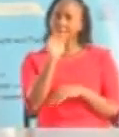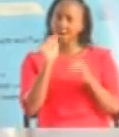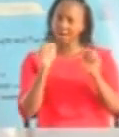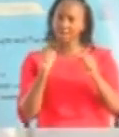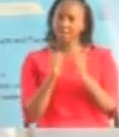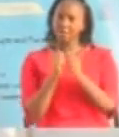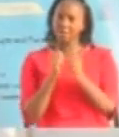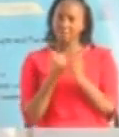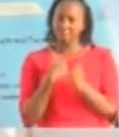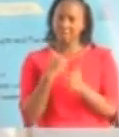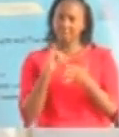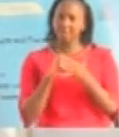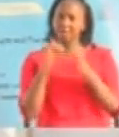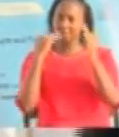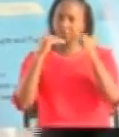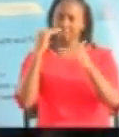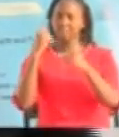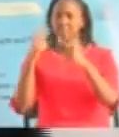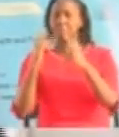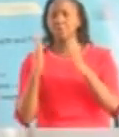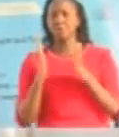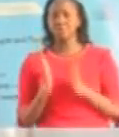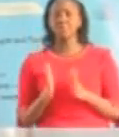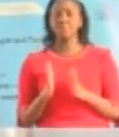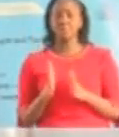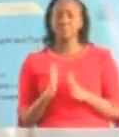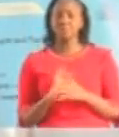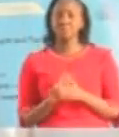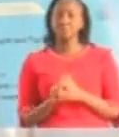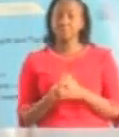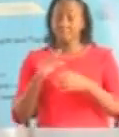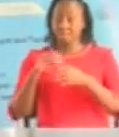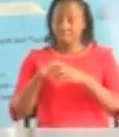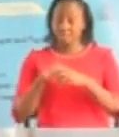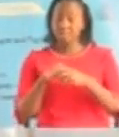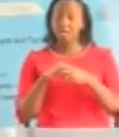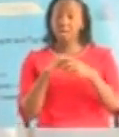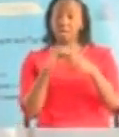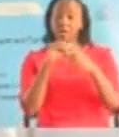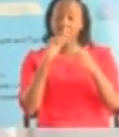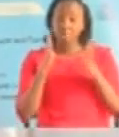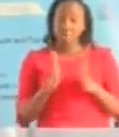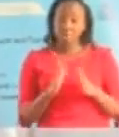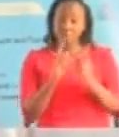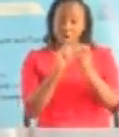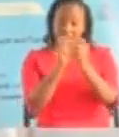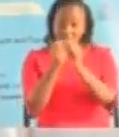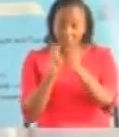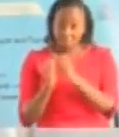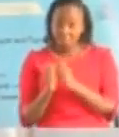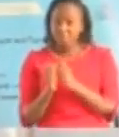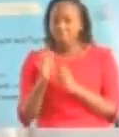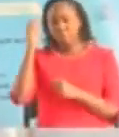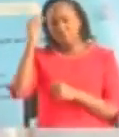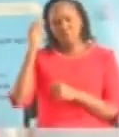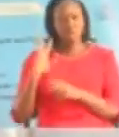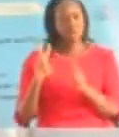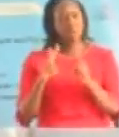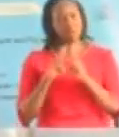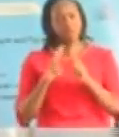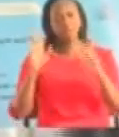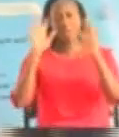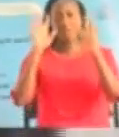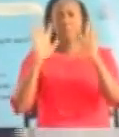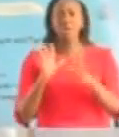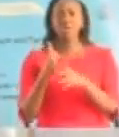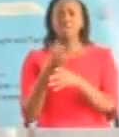people. In the context of people reforms, the students are very important stakeholders. There